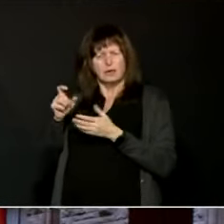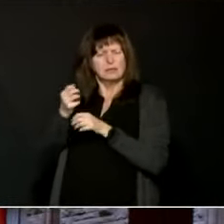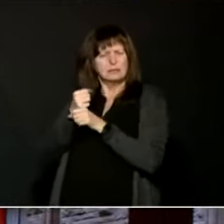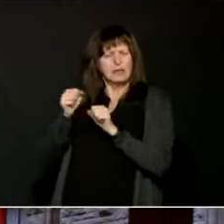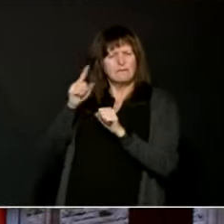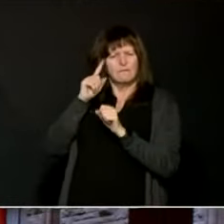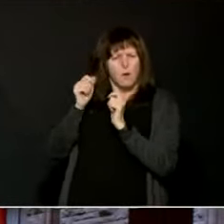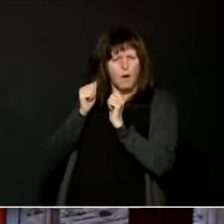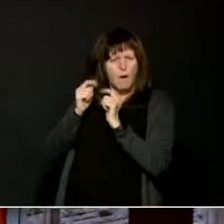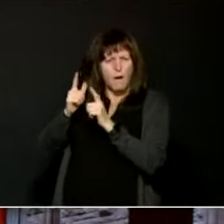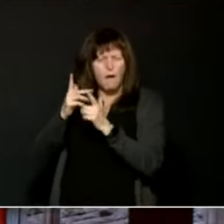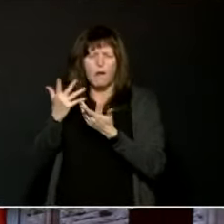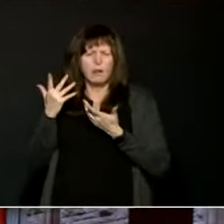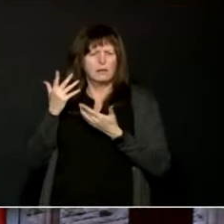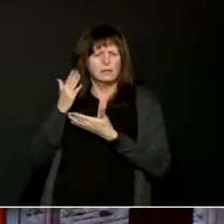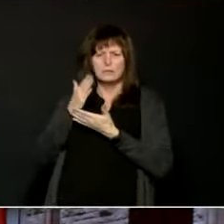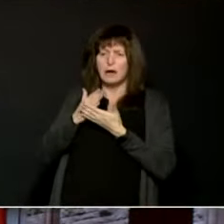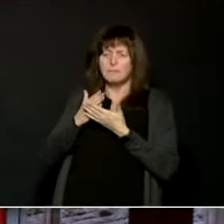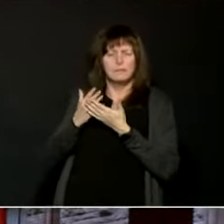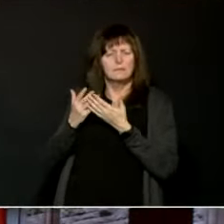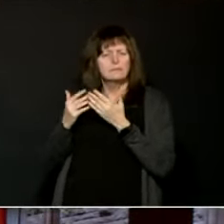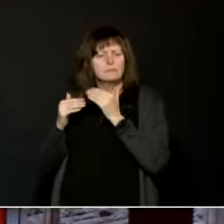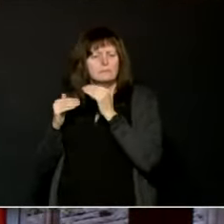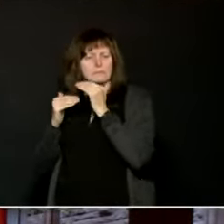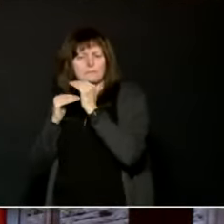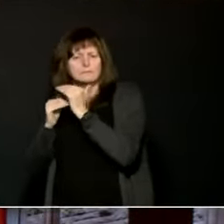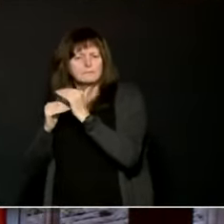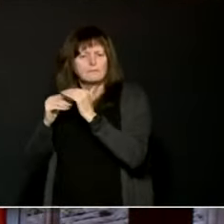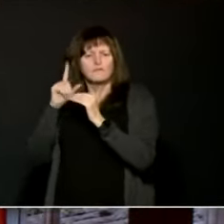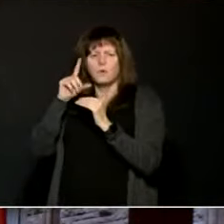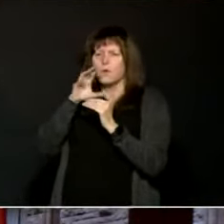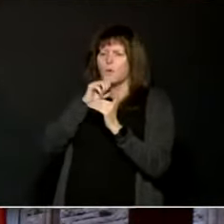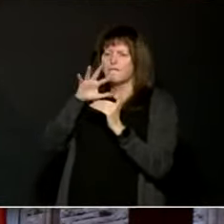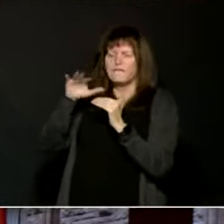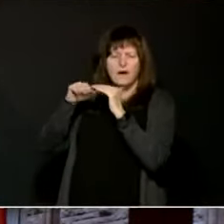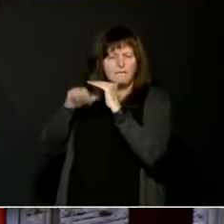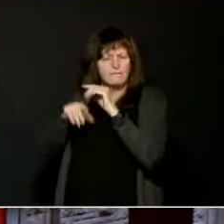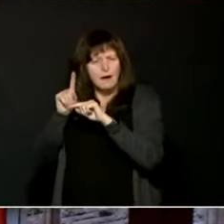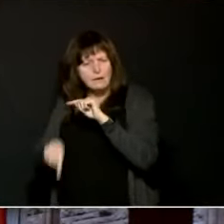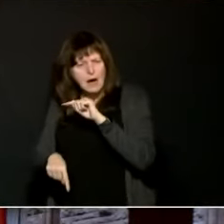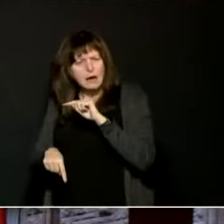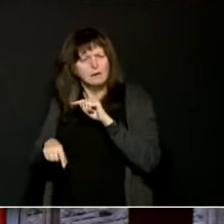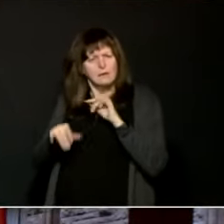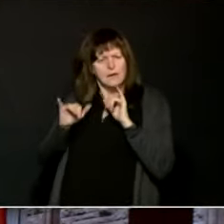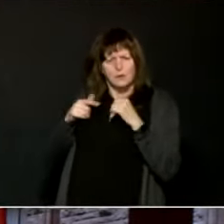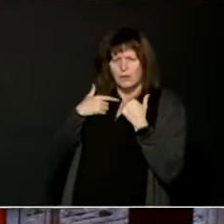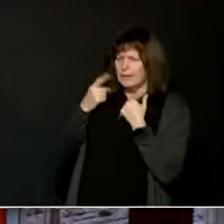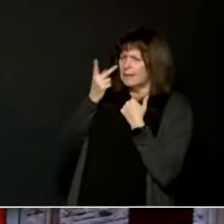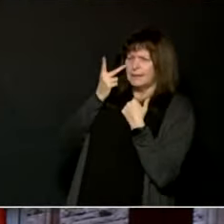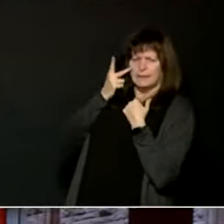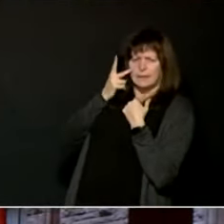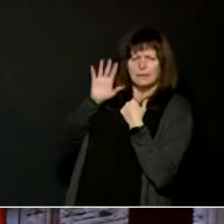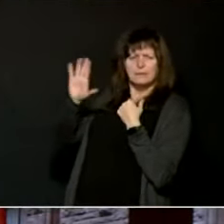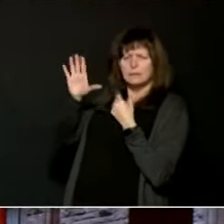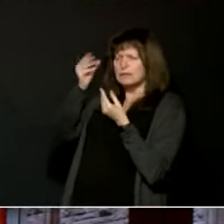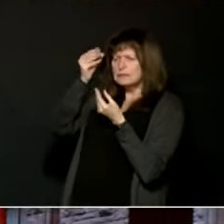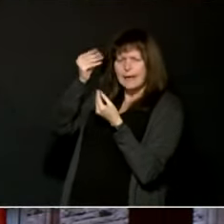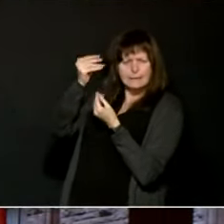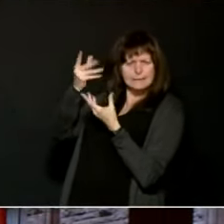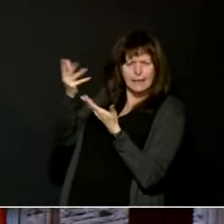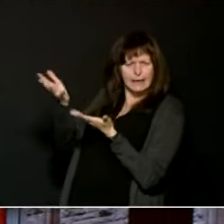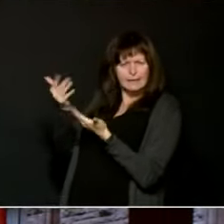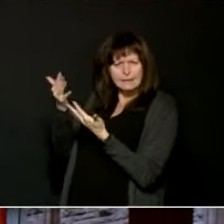more limited to saying not for people under the age of 55. We wanted to make sure that we had been advised with the best